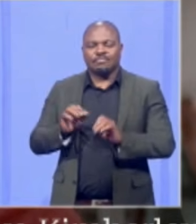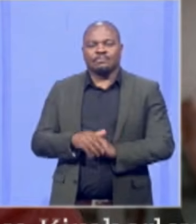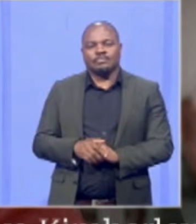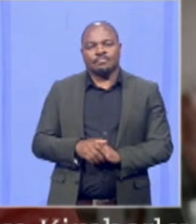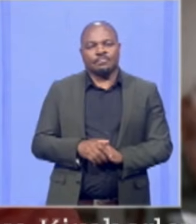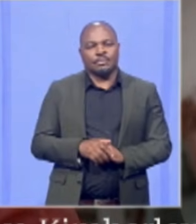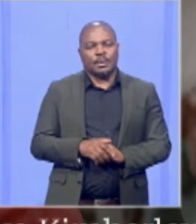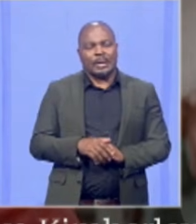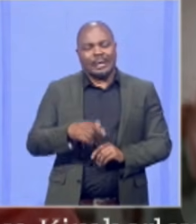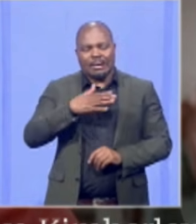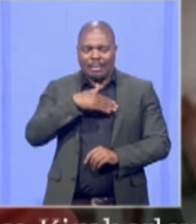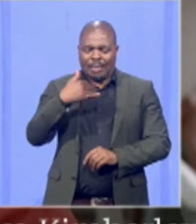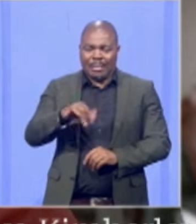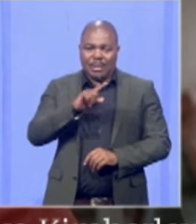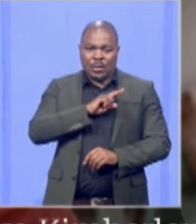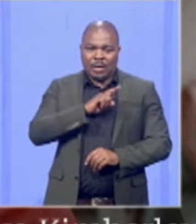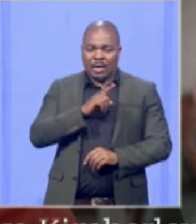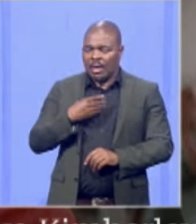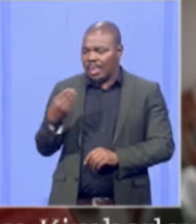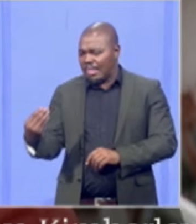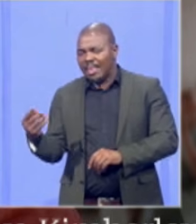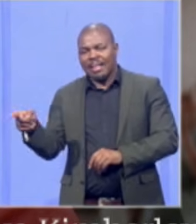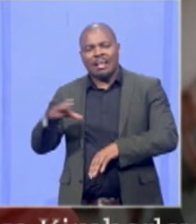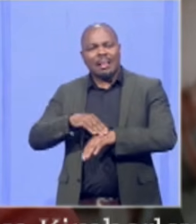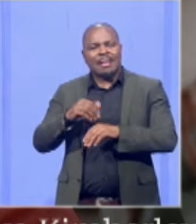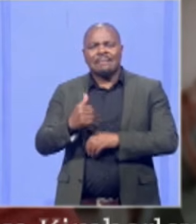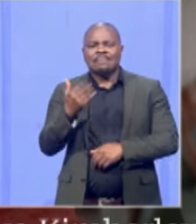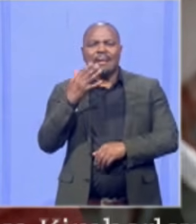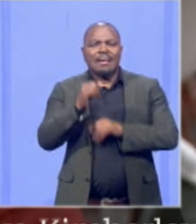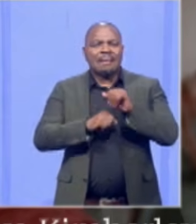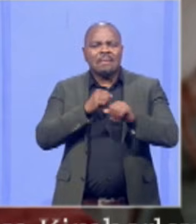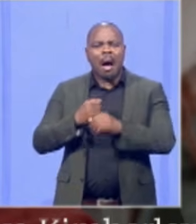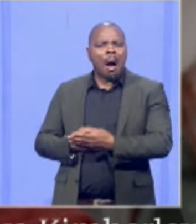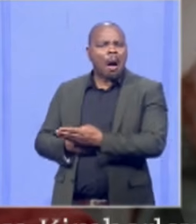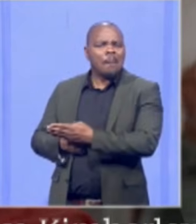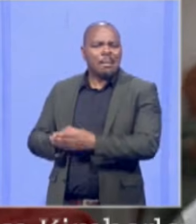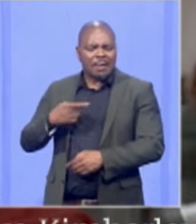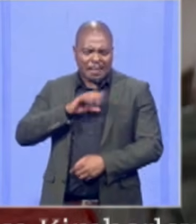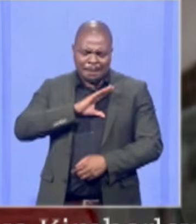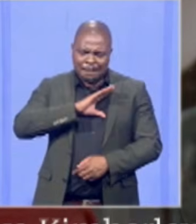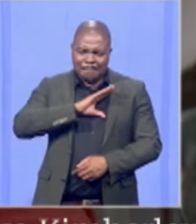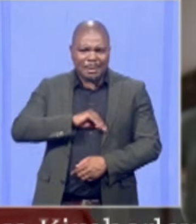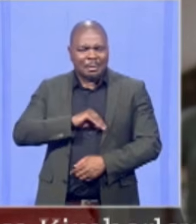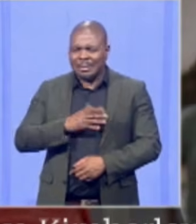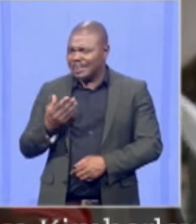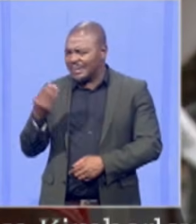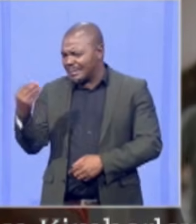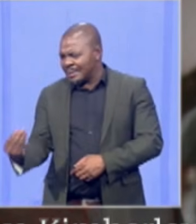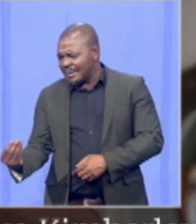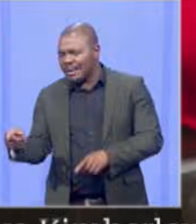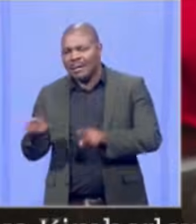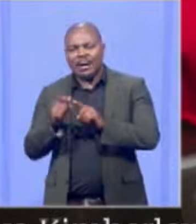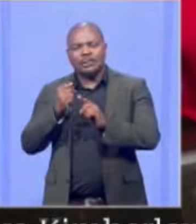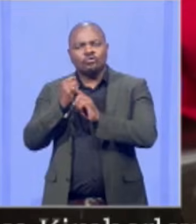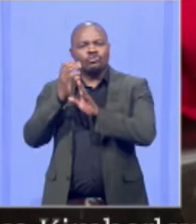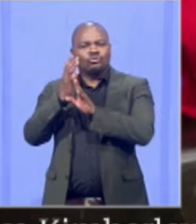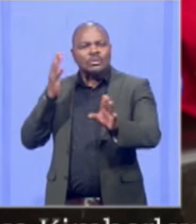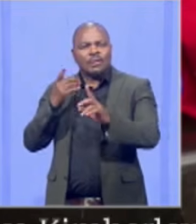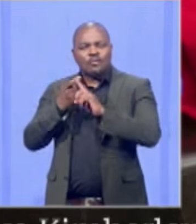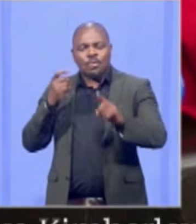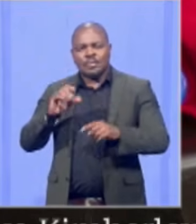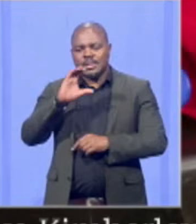is there is a young kid amongst them who is only 5 years. That breaks our heart to see this kid is from the location in the